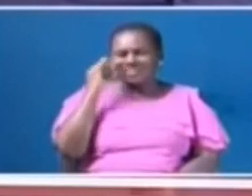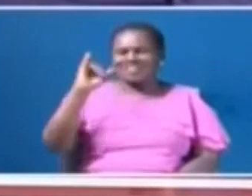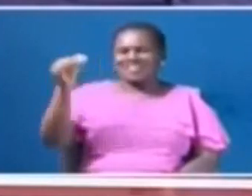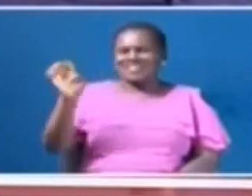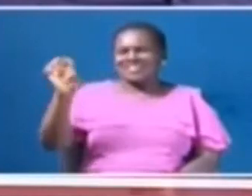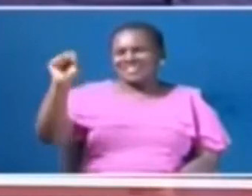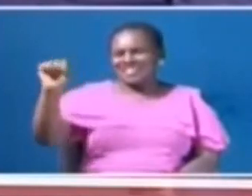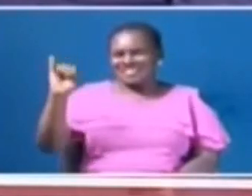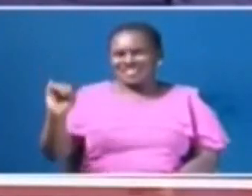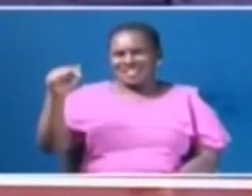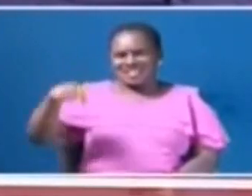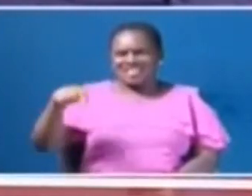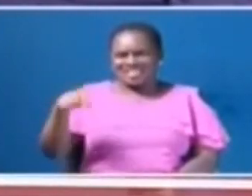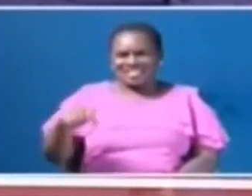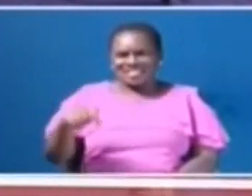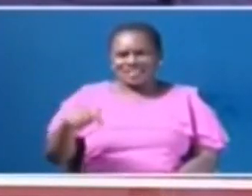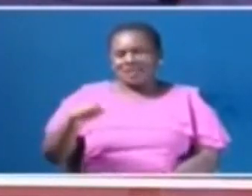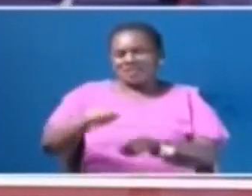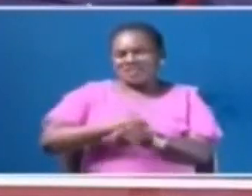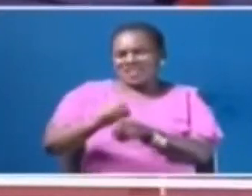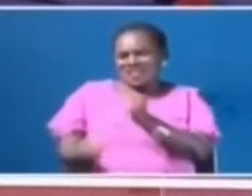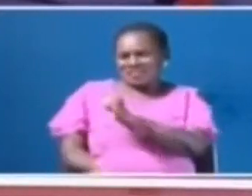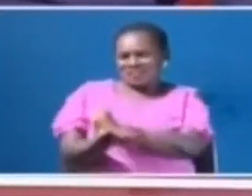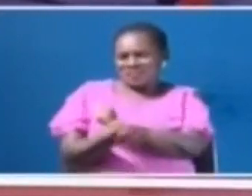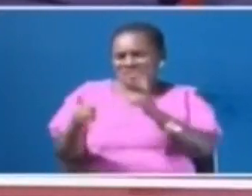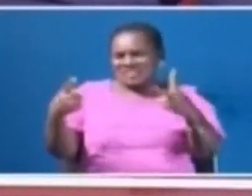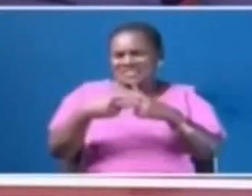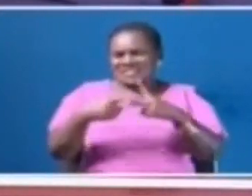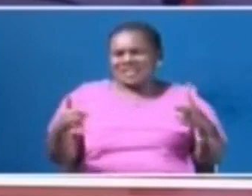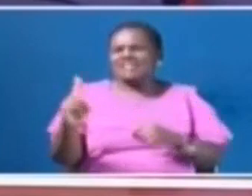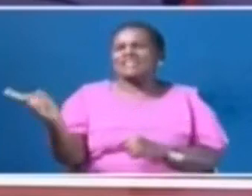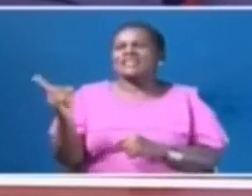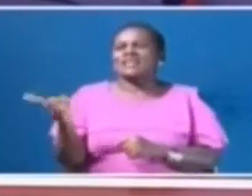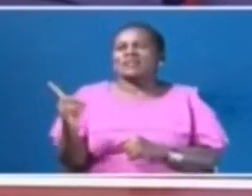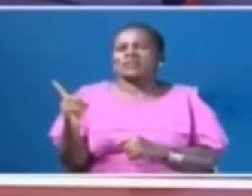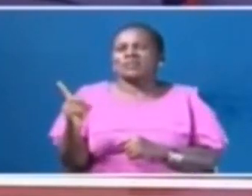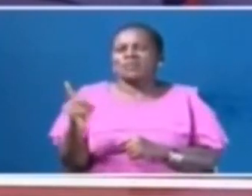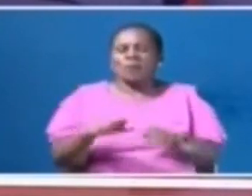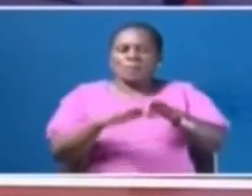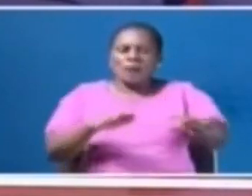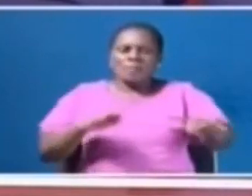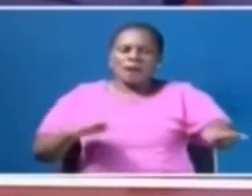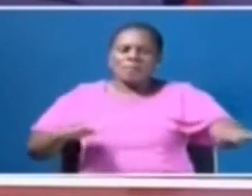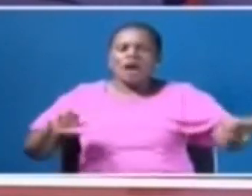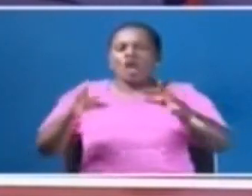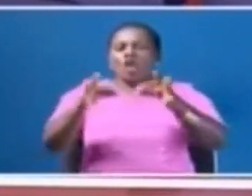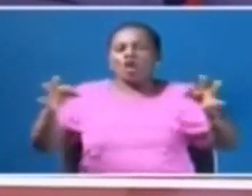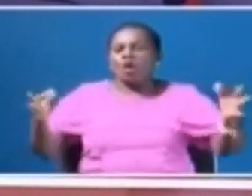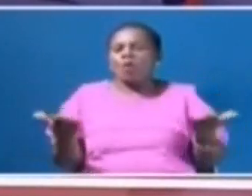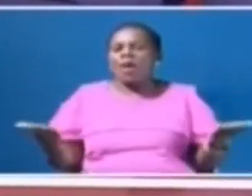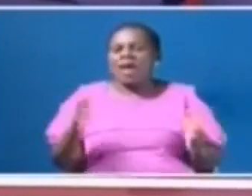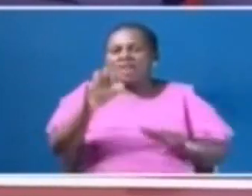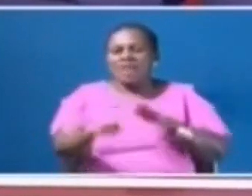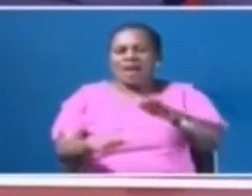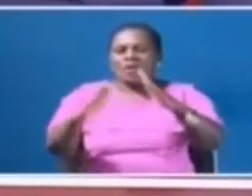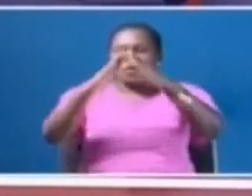Jesse Rogers. Now, this edition of the Friday Briefing begins here in Nairobi, where long queues continue to be witnessed at Nyayo